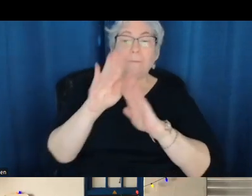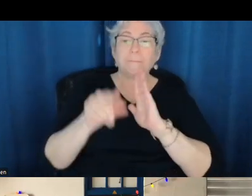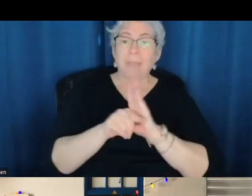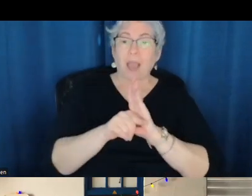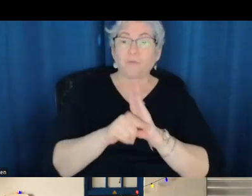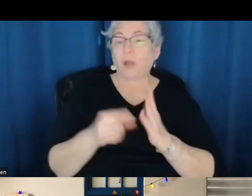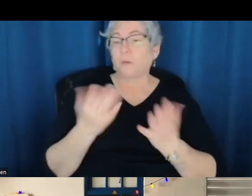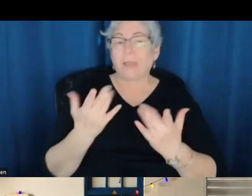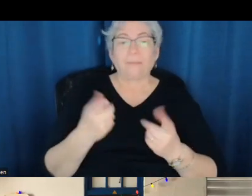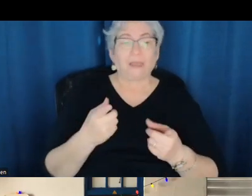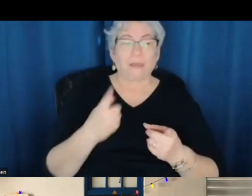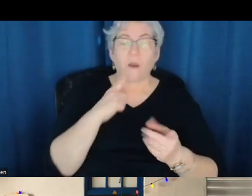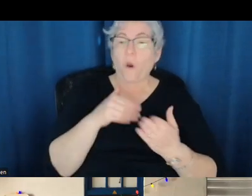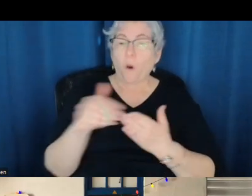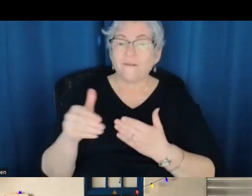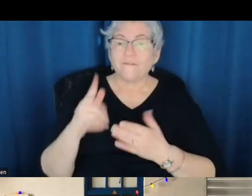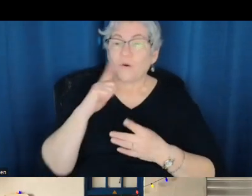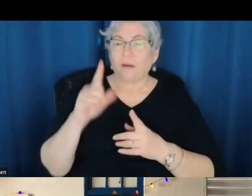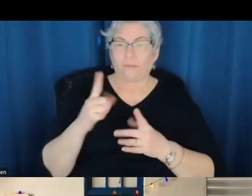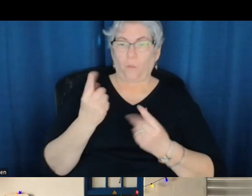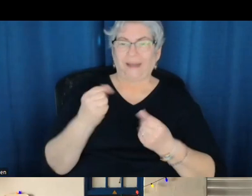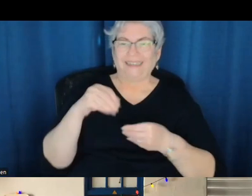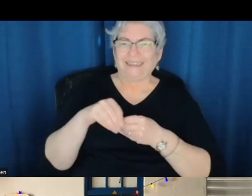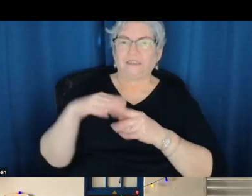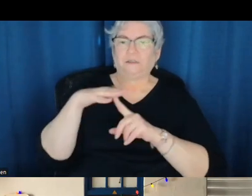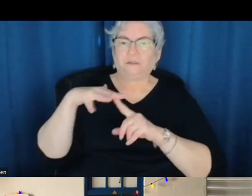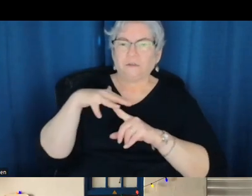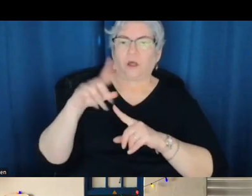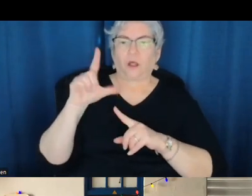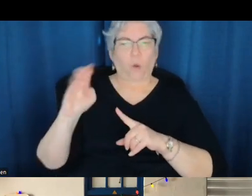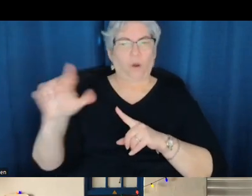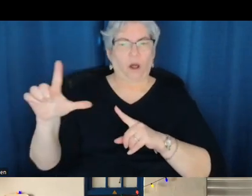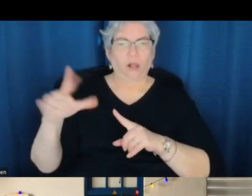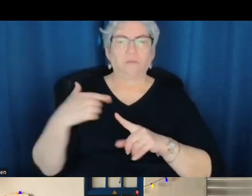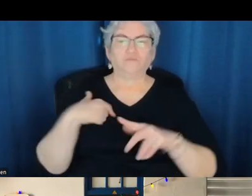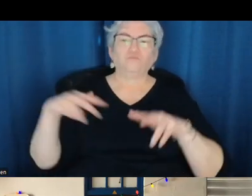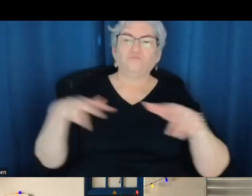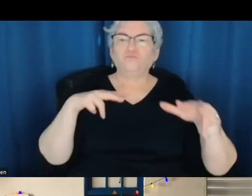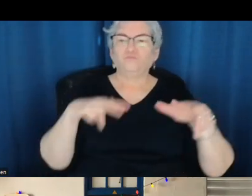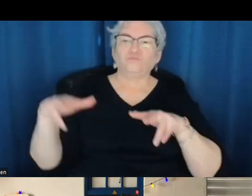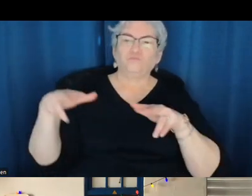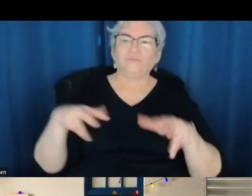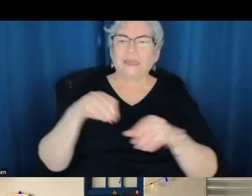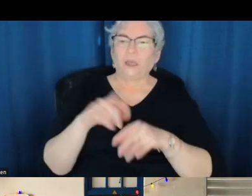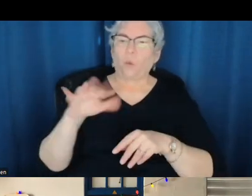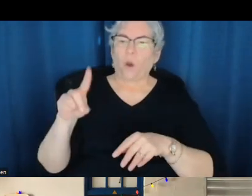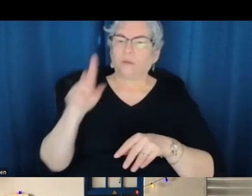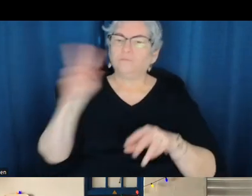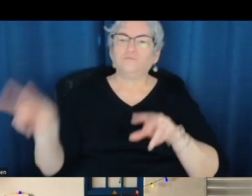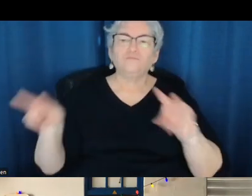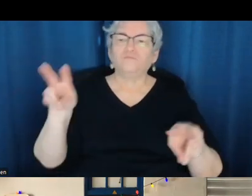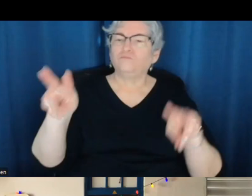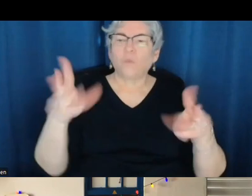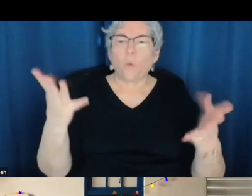me, this often starts with local plants. When I go for a walk in a wild space, what flowers do I